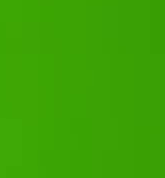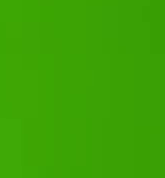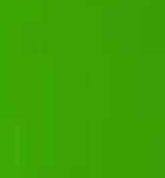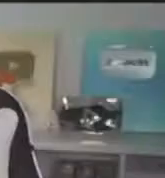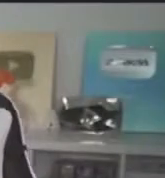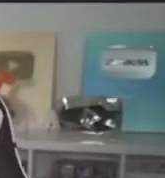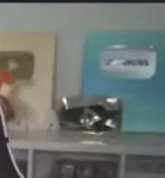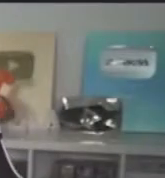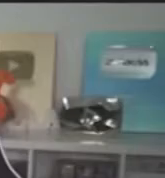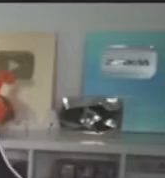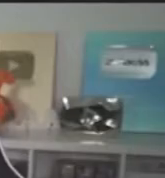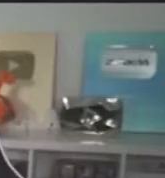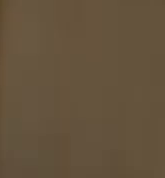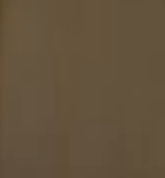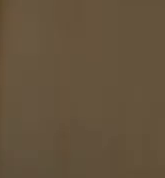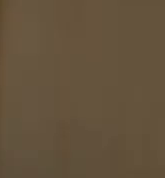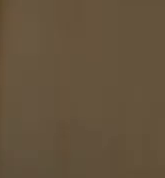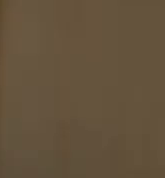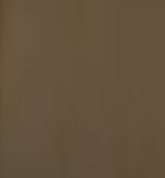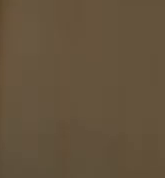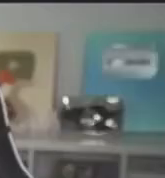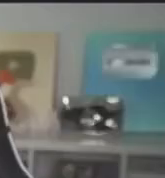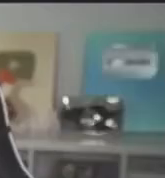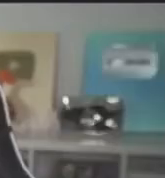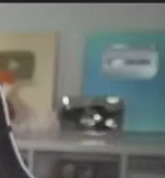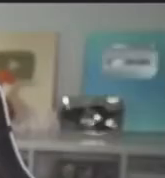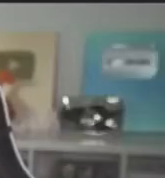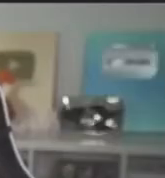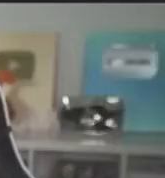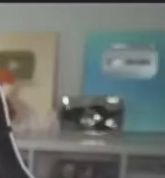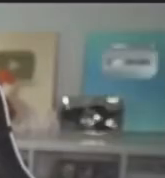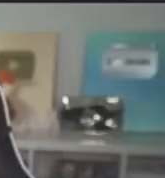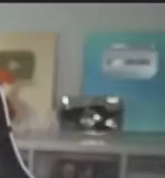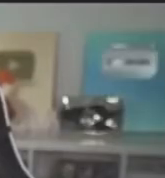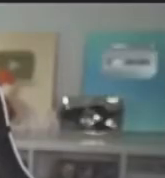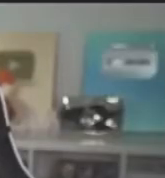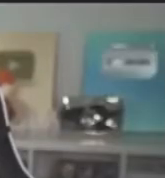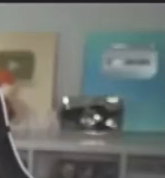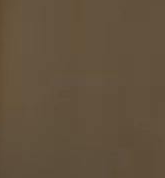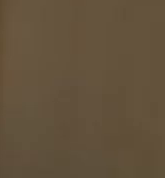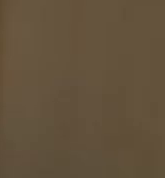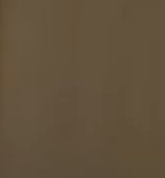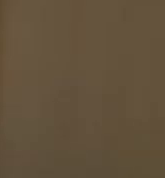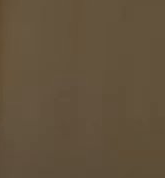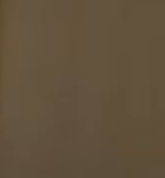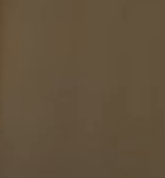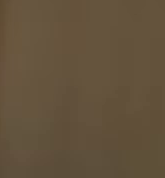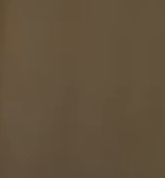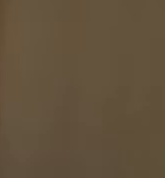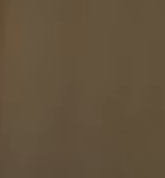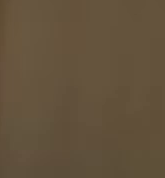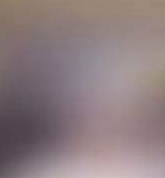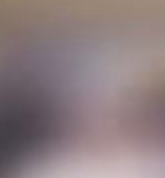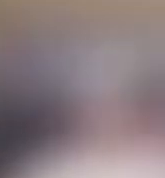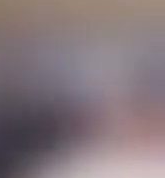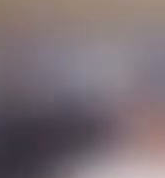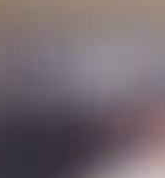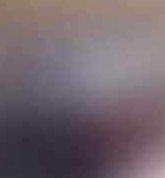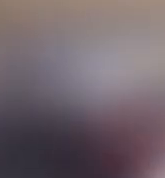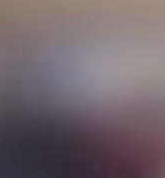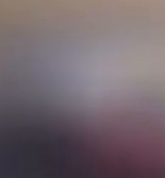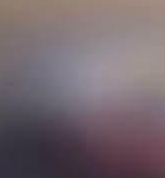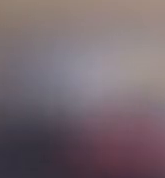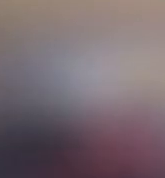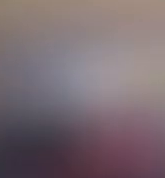don't do those in the gym. The others are fine. I mean, don't do any of them. Yeah. What do you want to do in the gym, to be honest? One, name two. Name two that you should do.